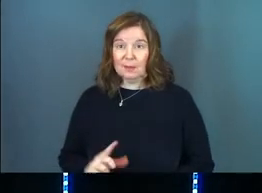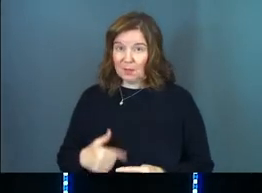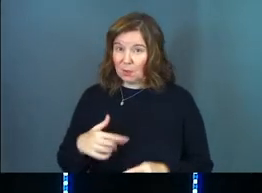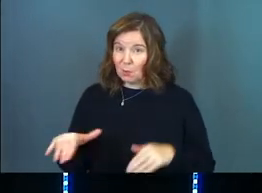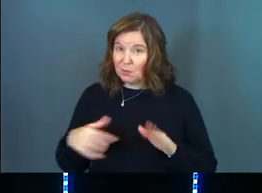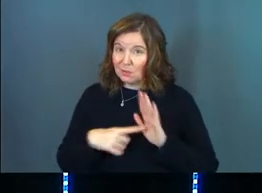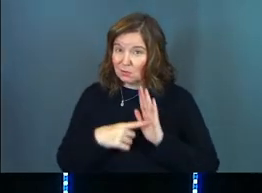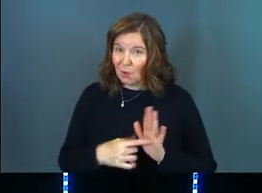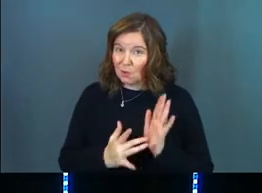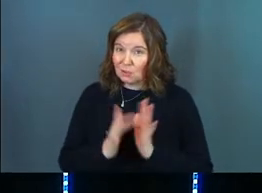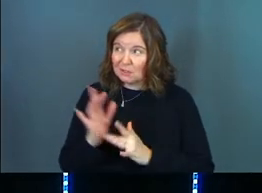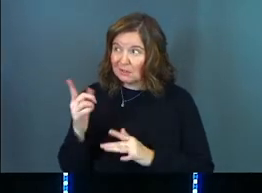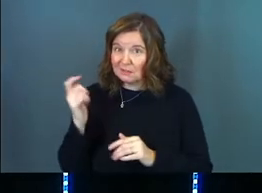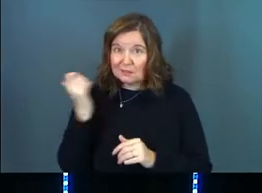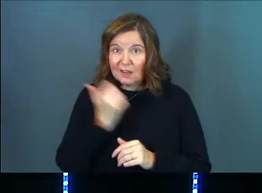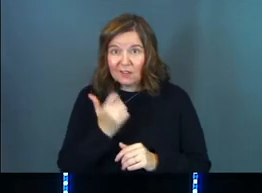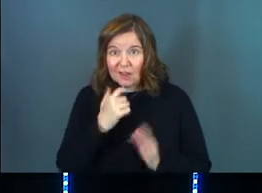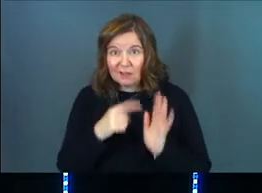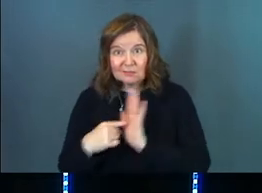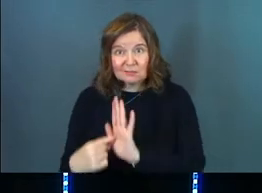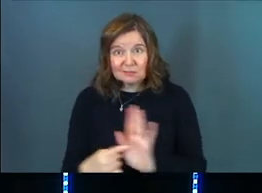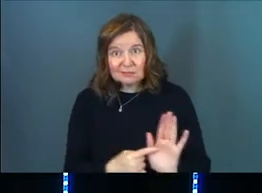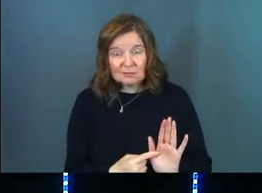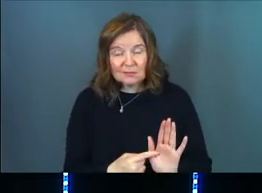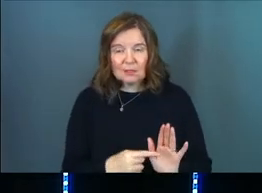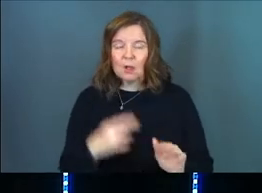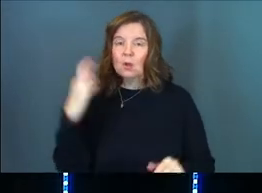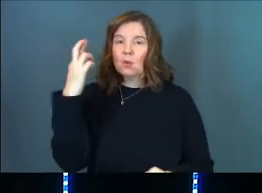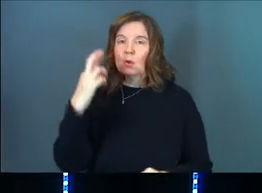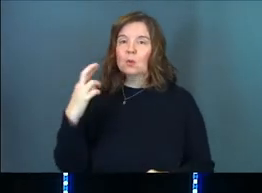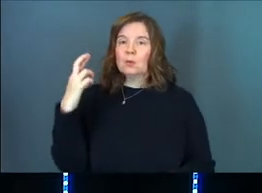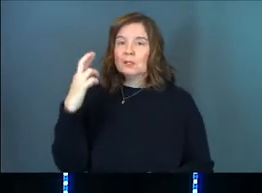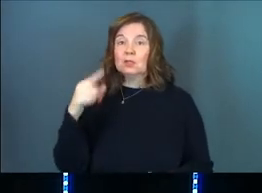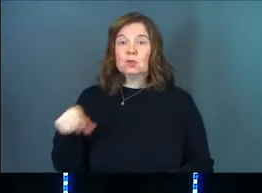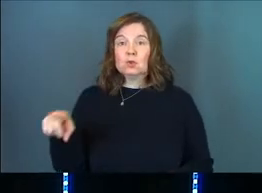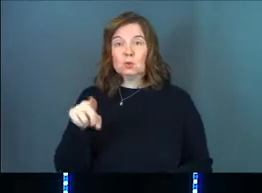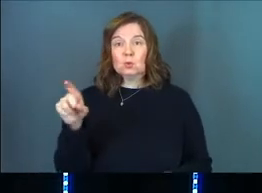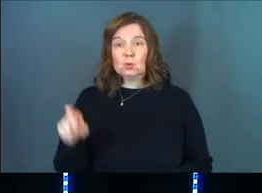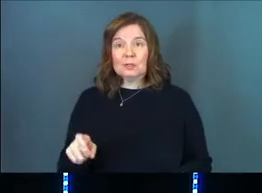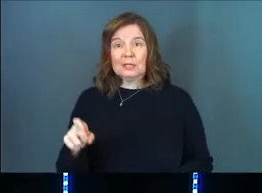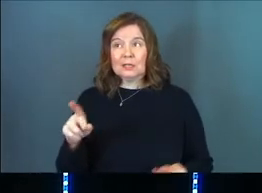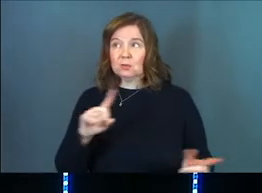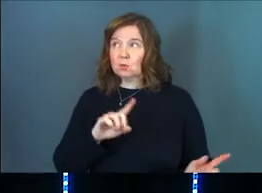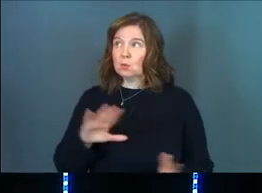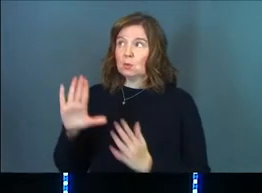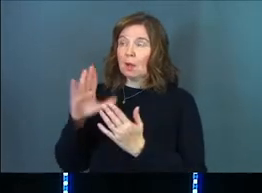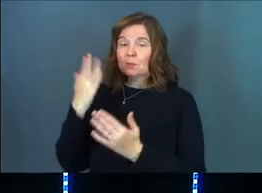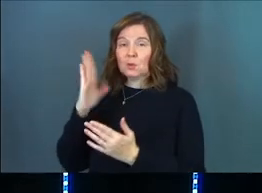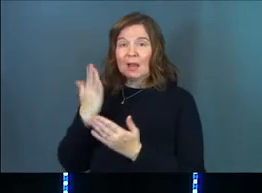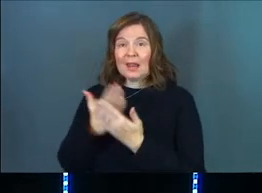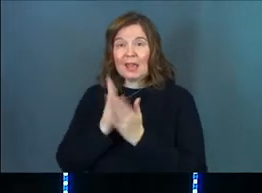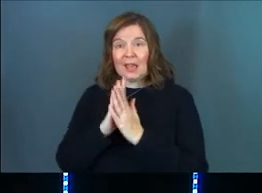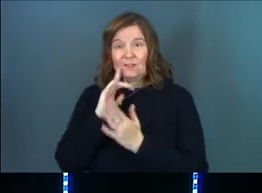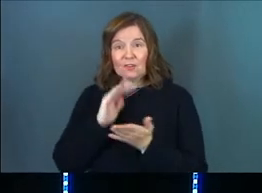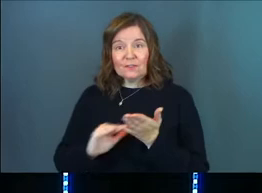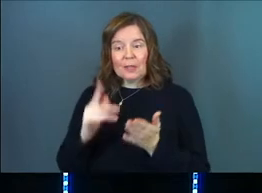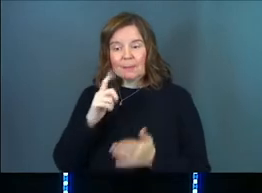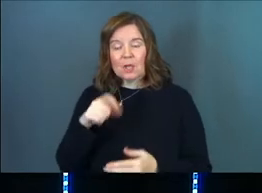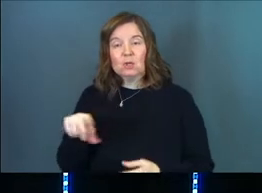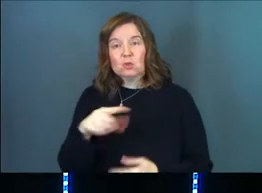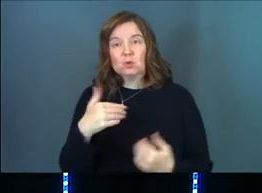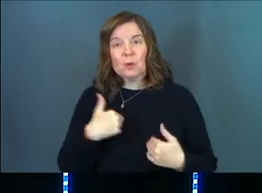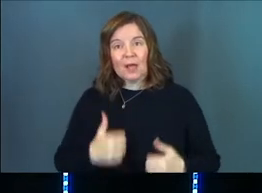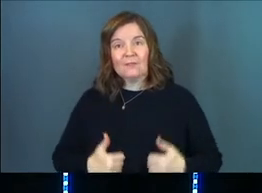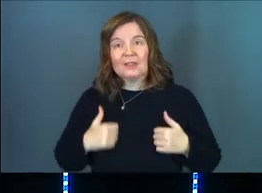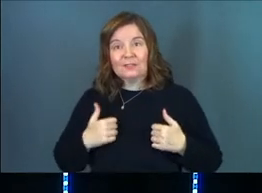But do we walk the way of Jesus? The whole reason you needed to come to God and ask for his forgiveness is because